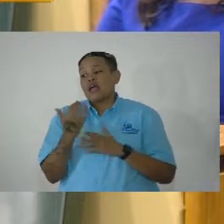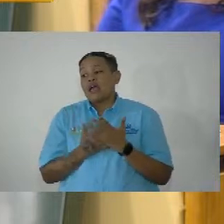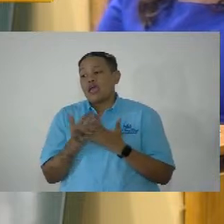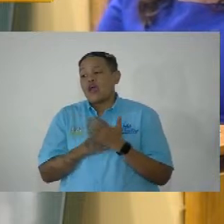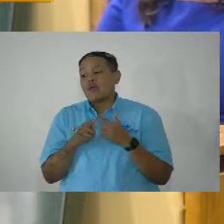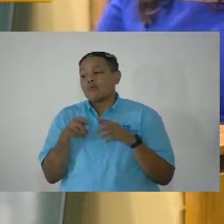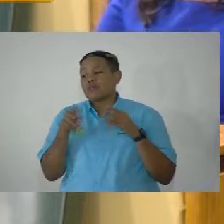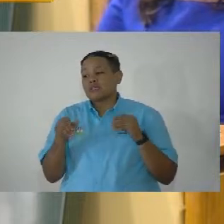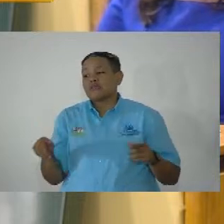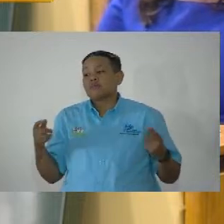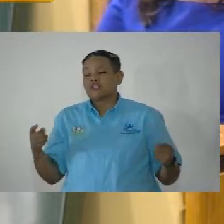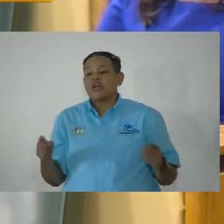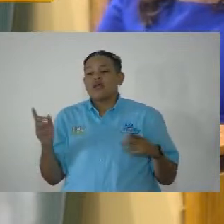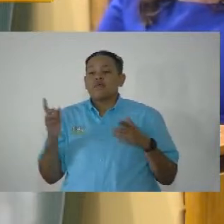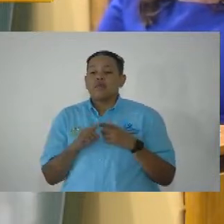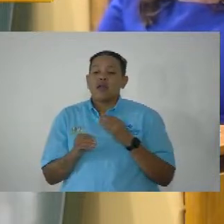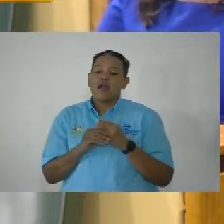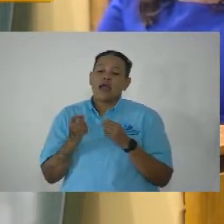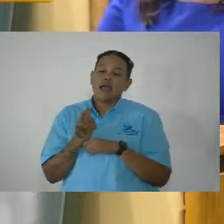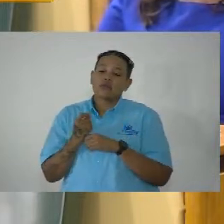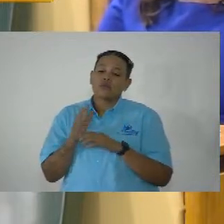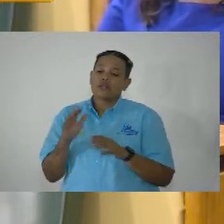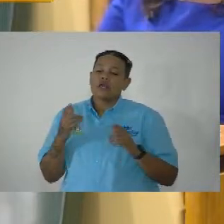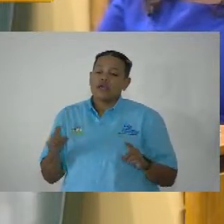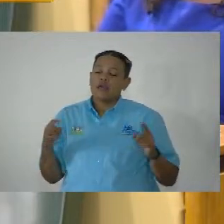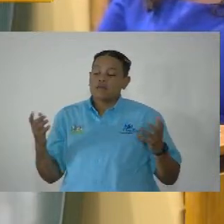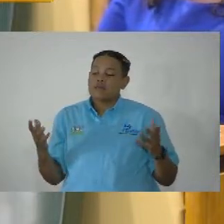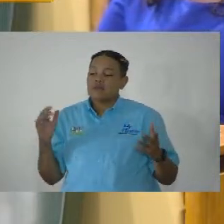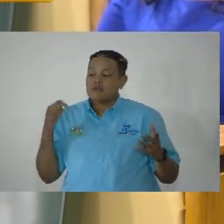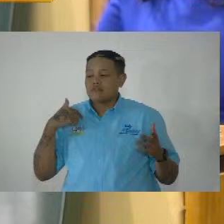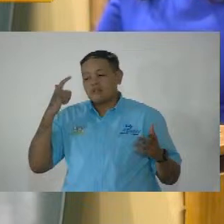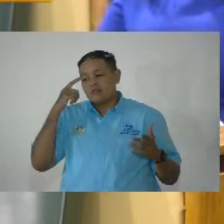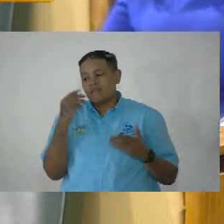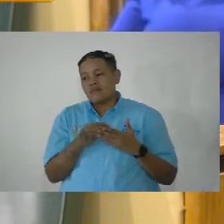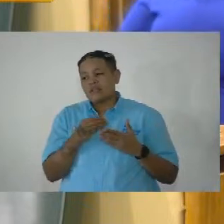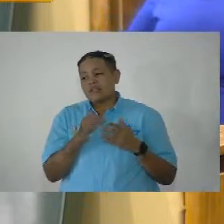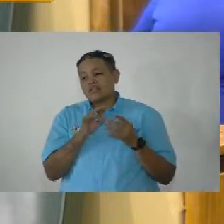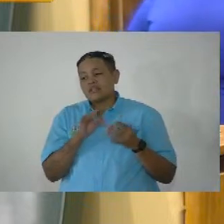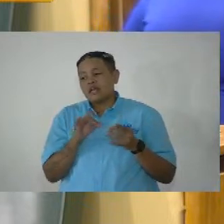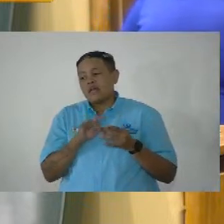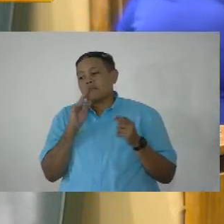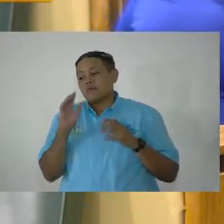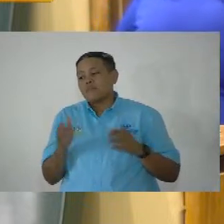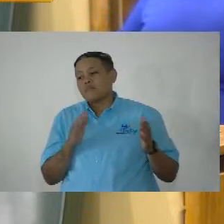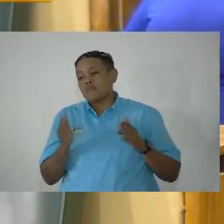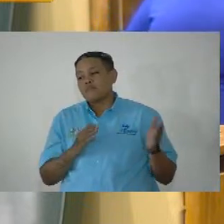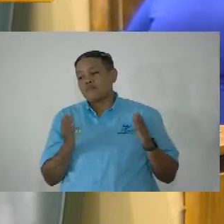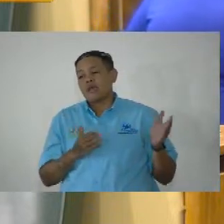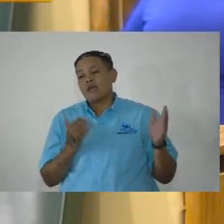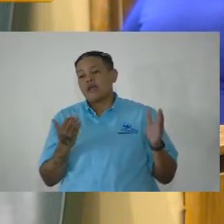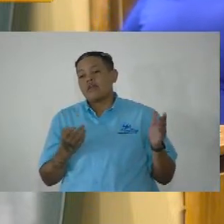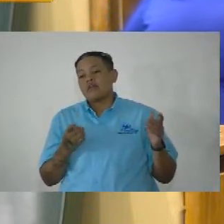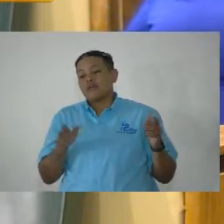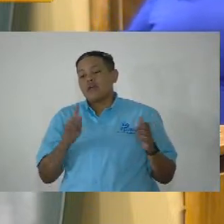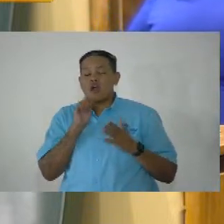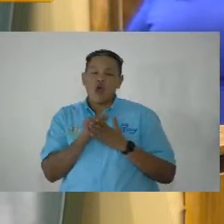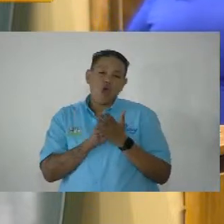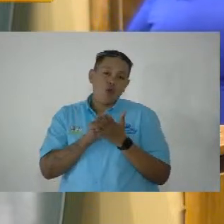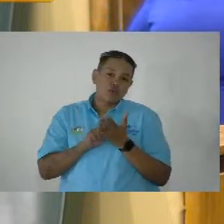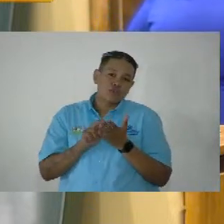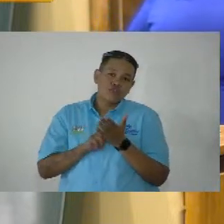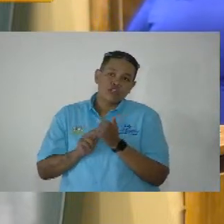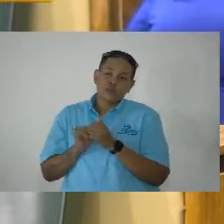and expenditure on an annual basis. And I think financial statements prepared by accountants registered